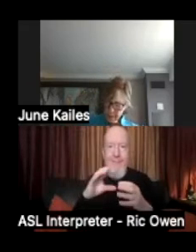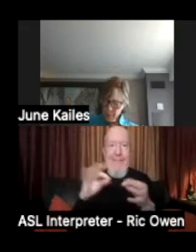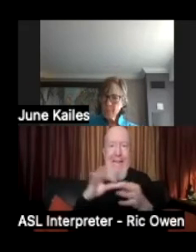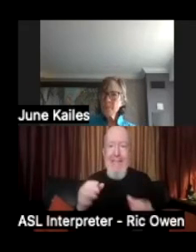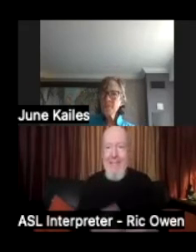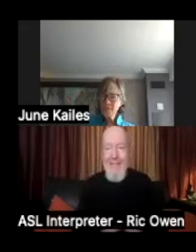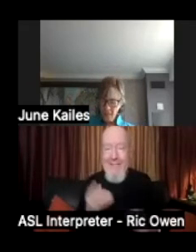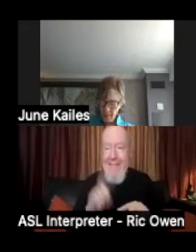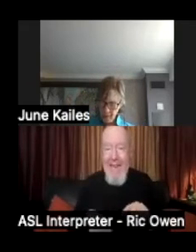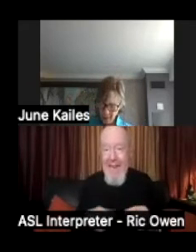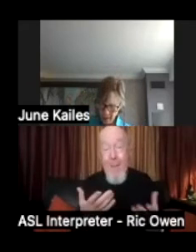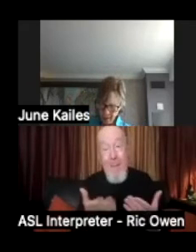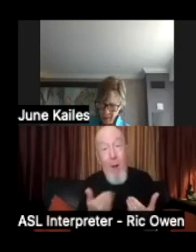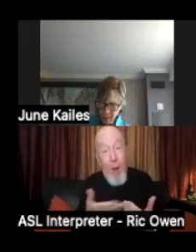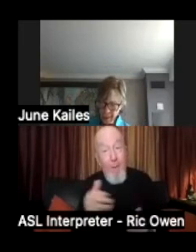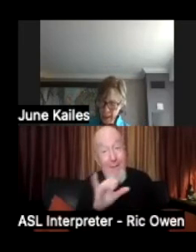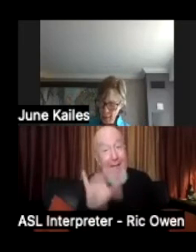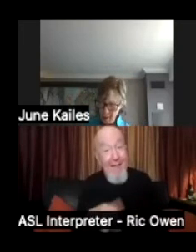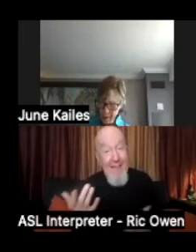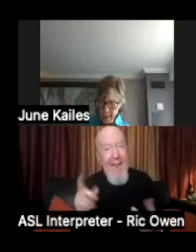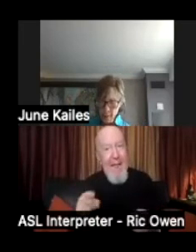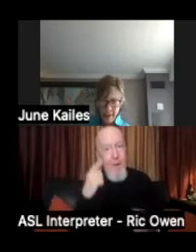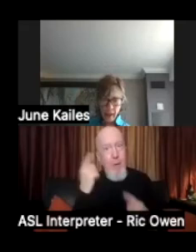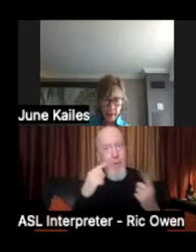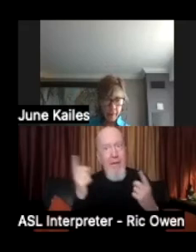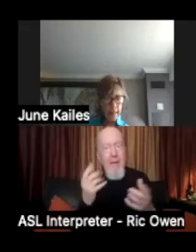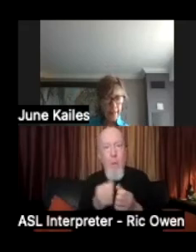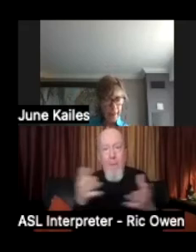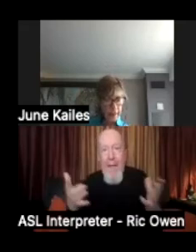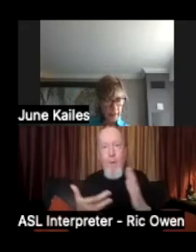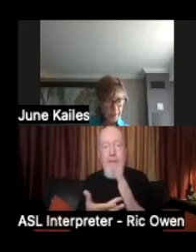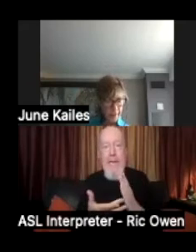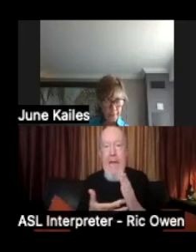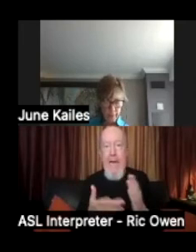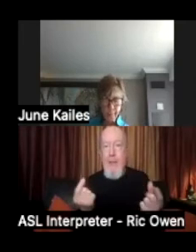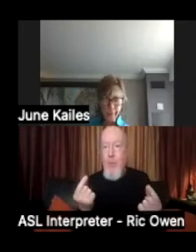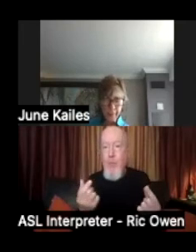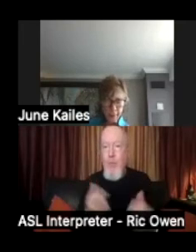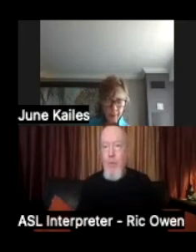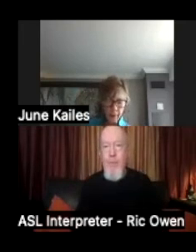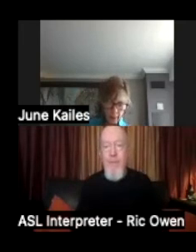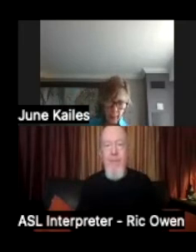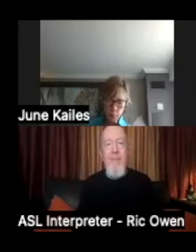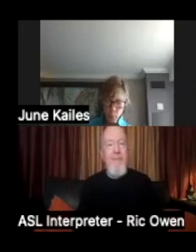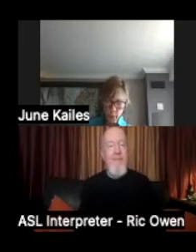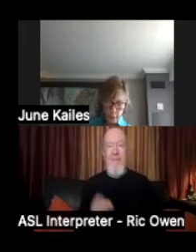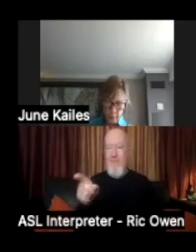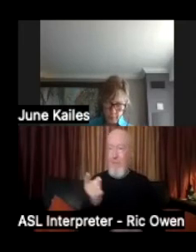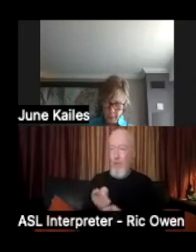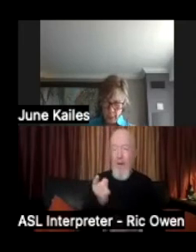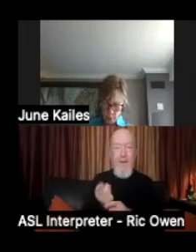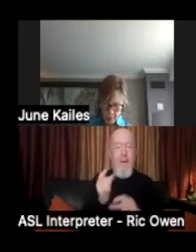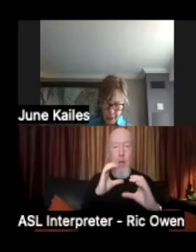That's so true. Thank you for sharing. You know, I think you make the communication thing is a really